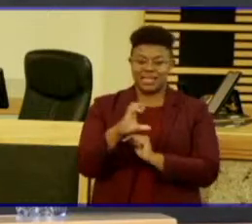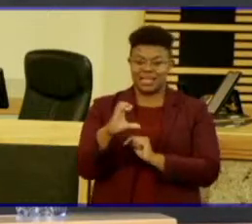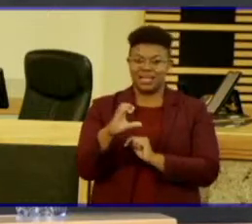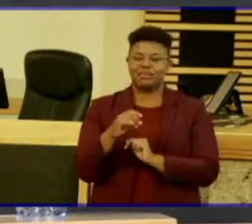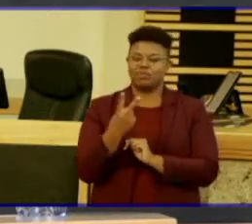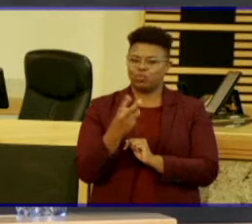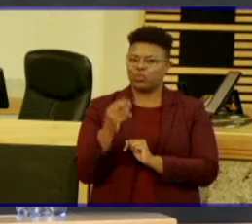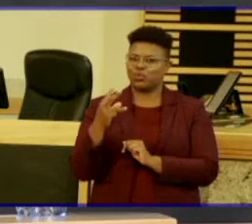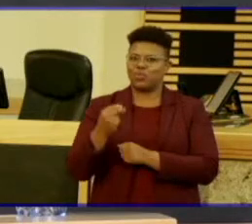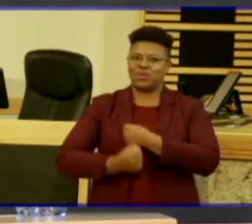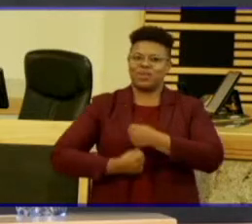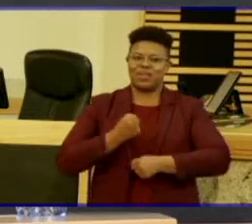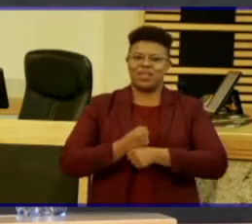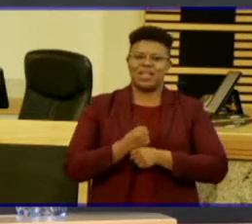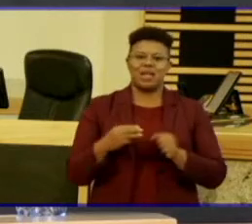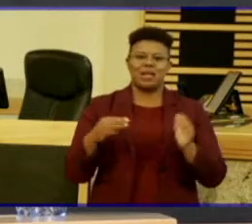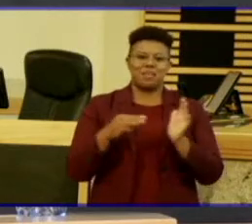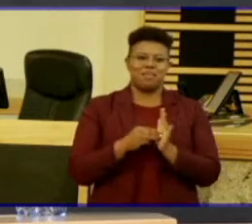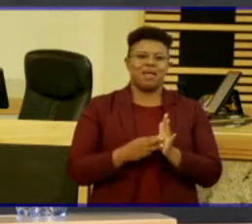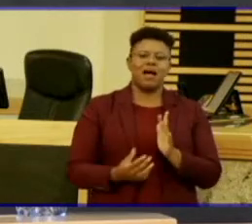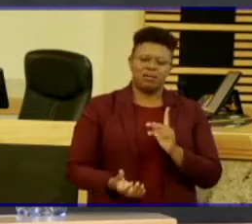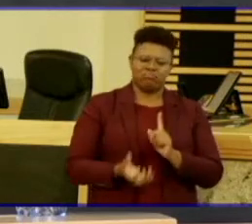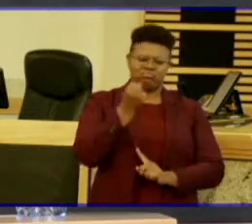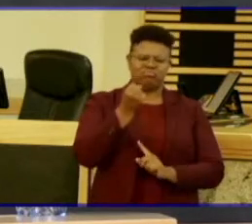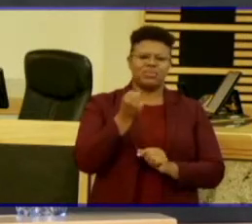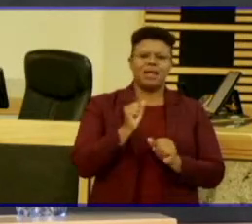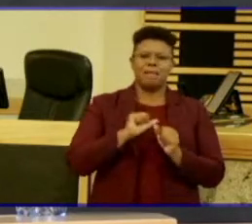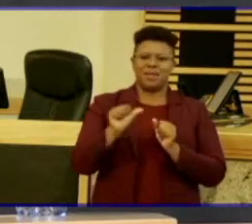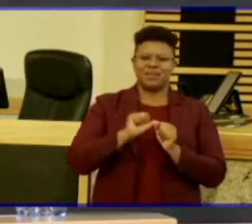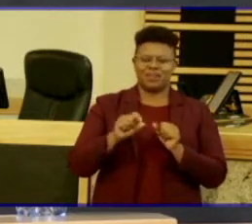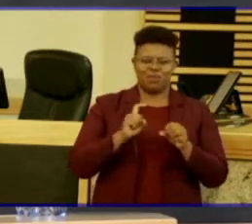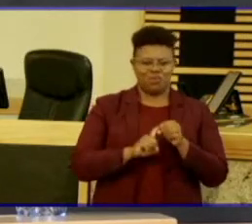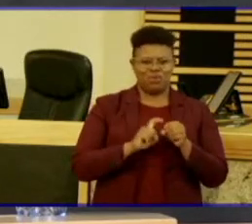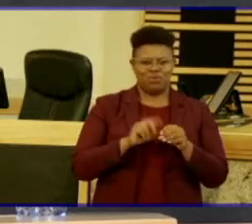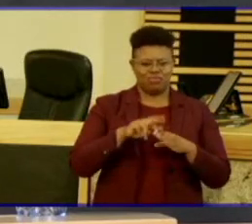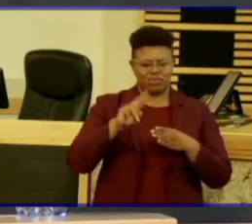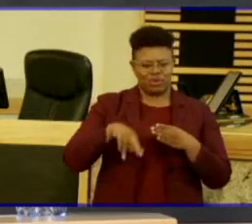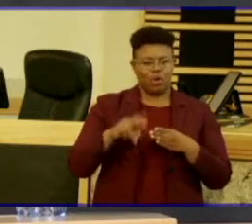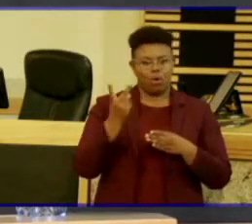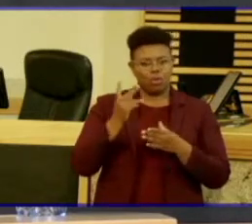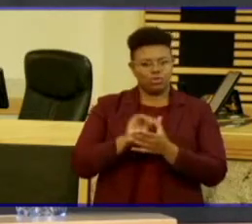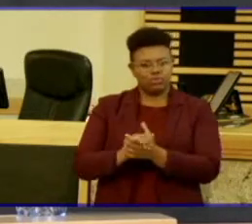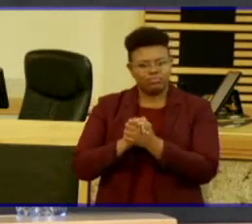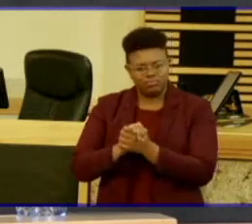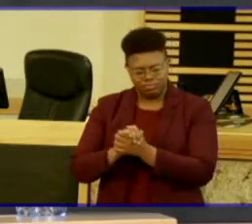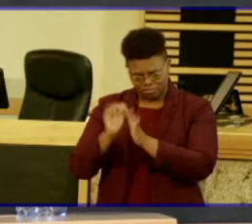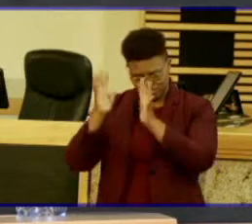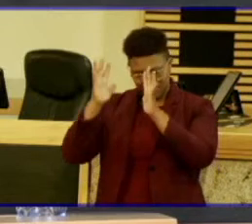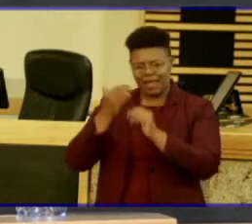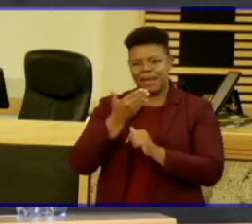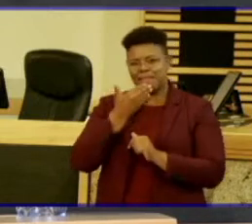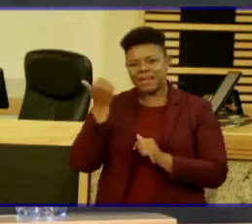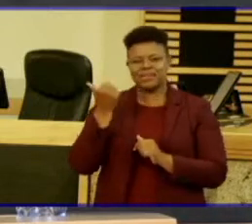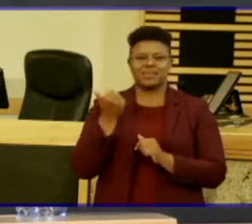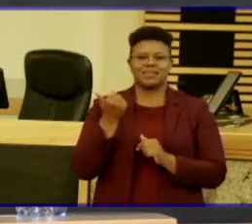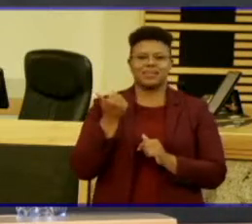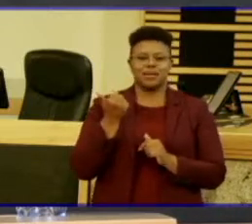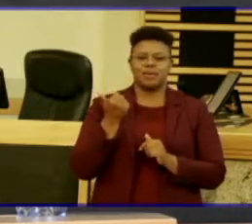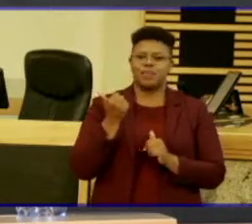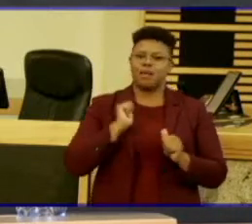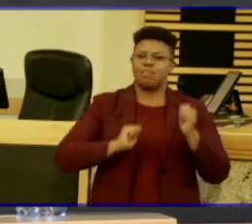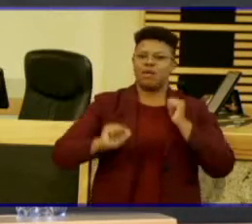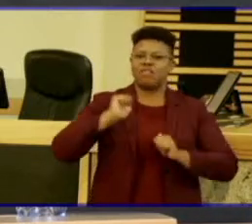of 2020 still achieved better quality of results. Let me also congratulate our best performed